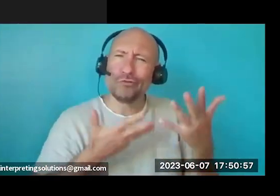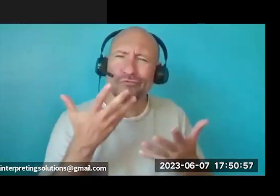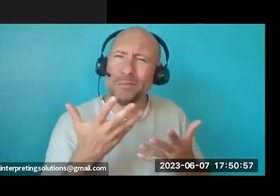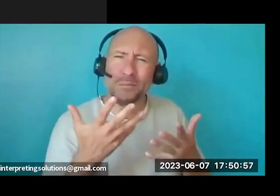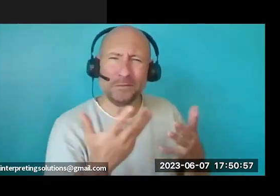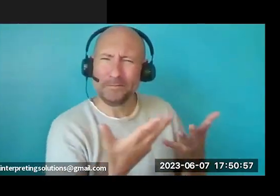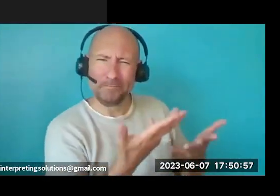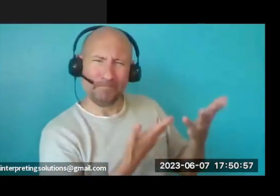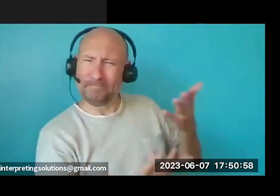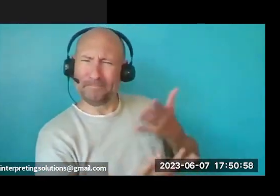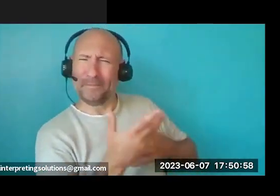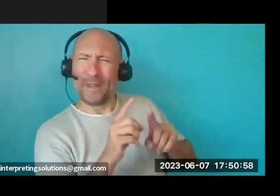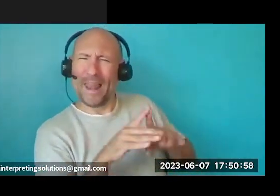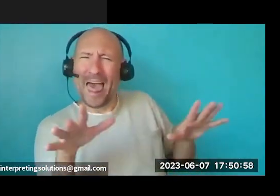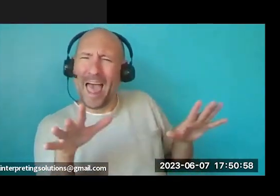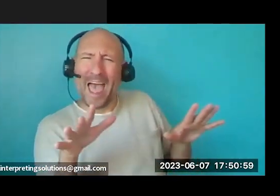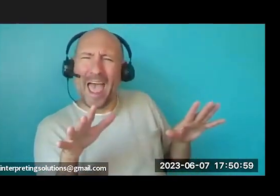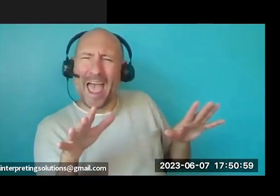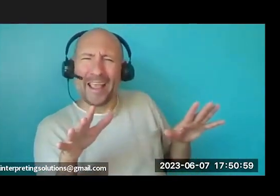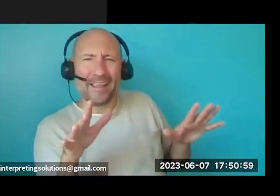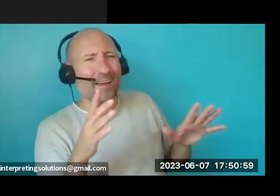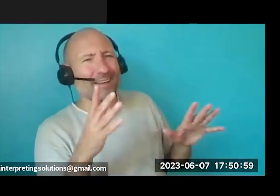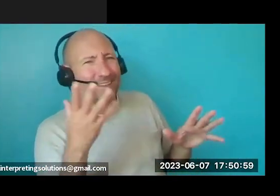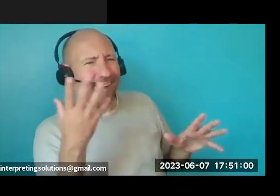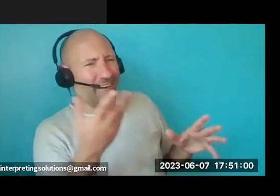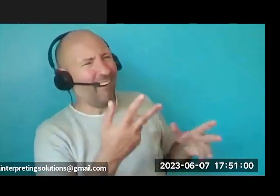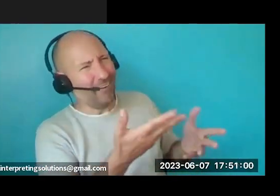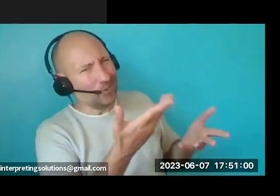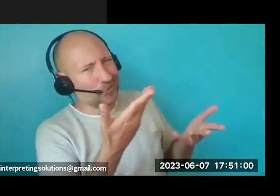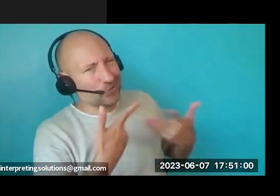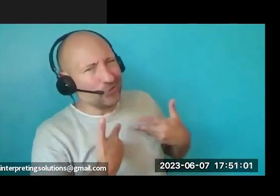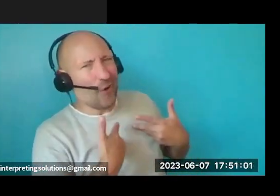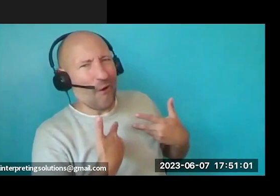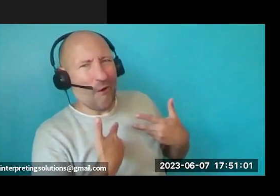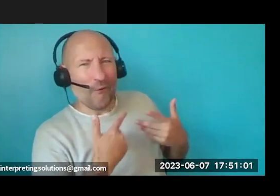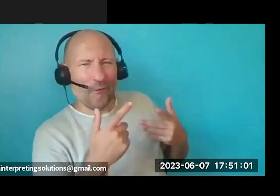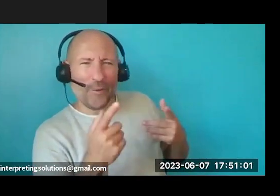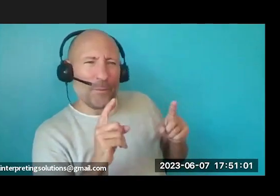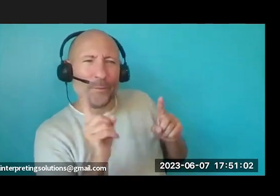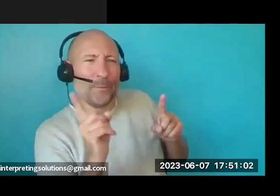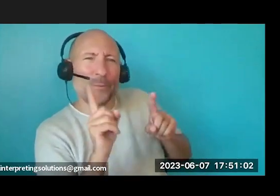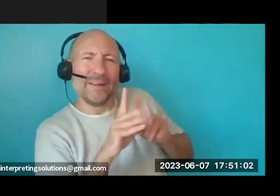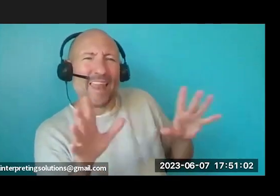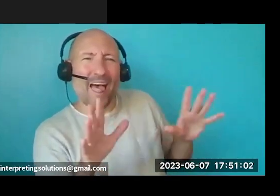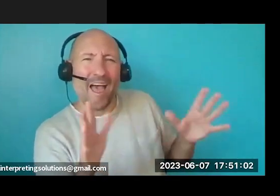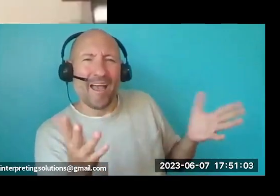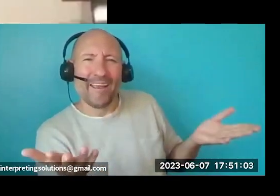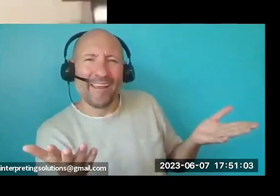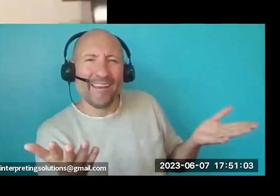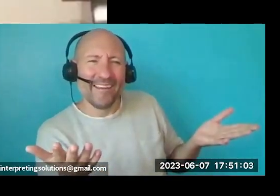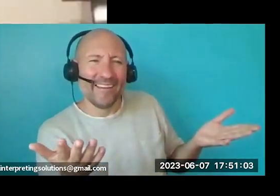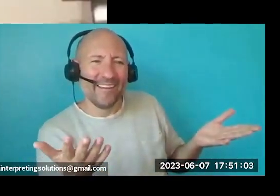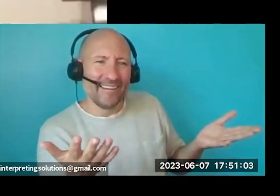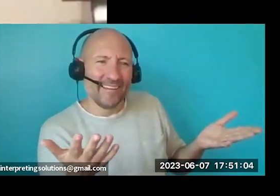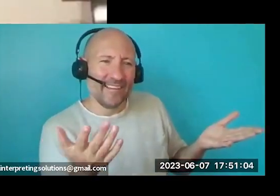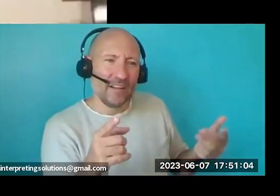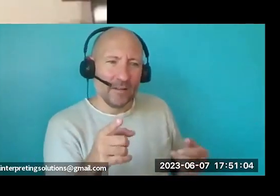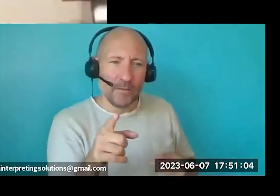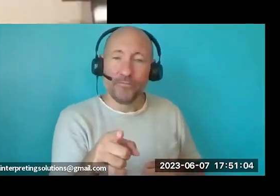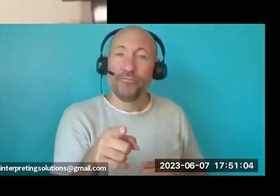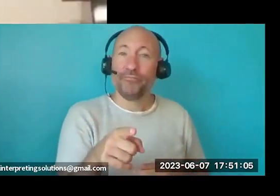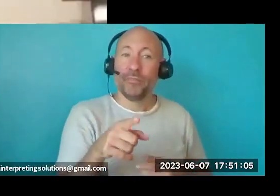so that we move from theory to practice in a way. So would you please provide us with examples, Giuseppe and Camilla?